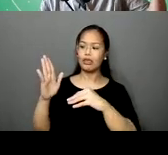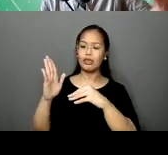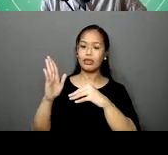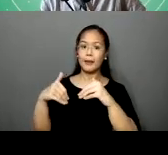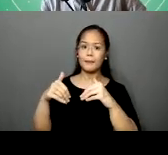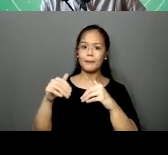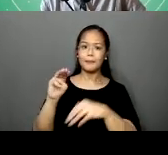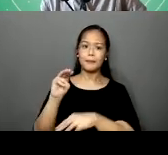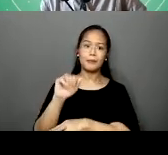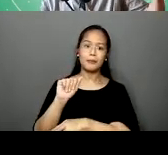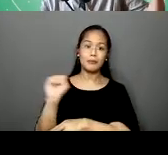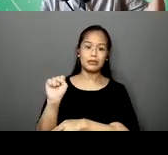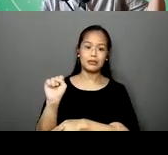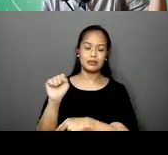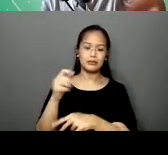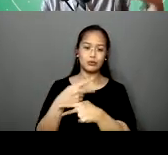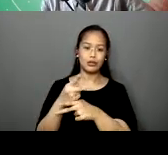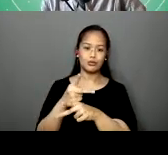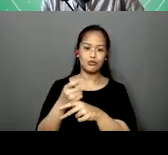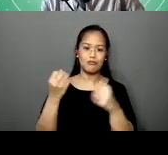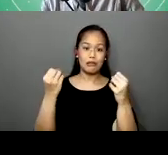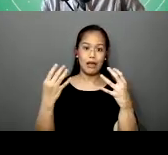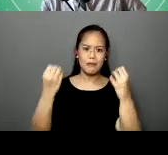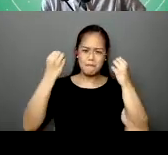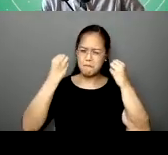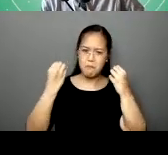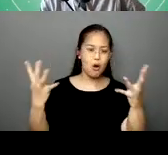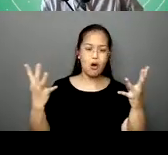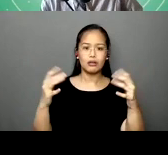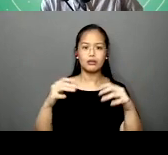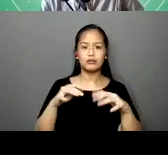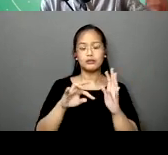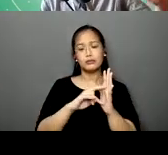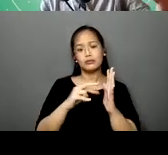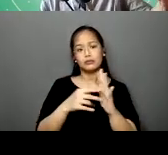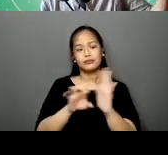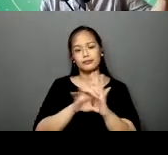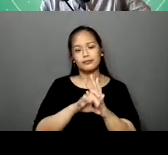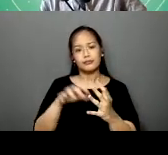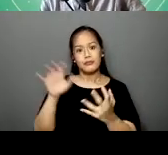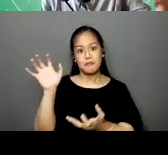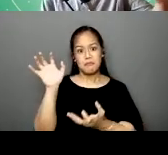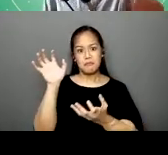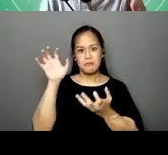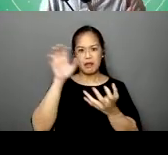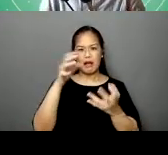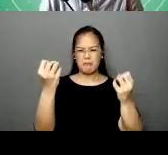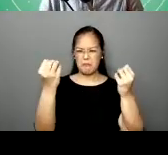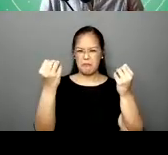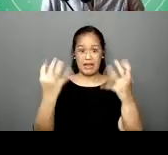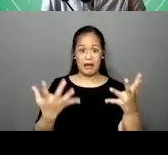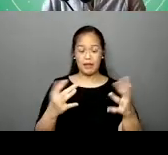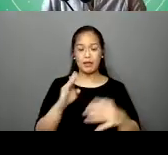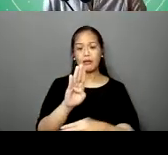Where in mass production, it's cheaper in volume, meaning producing in bulk. In the Philippines, we